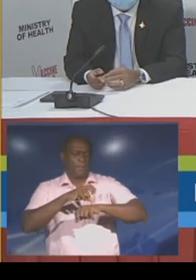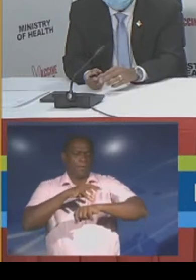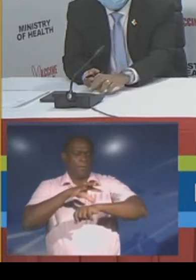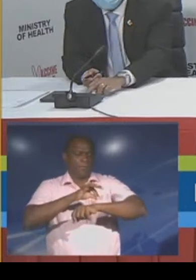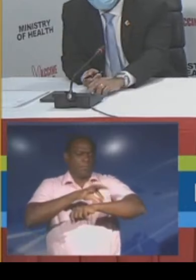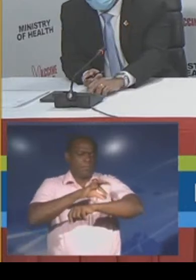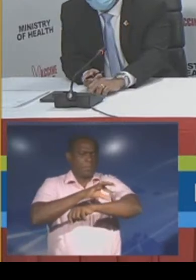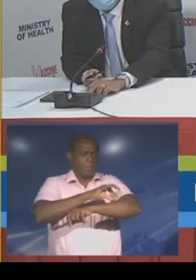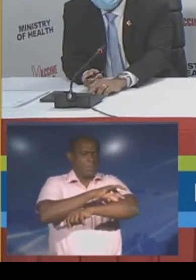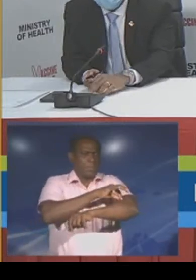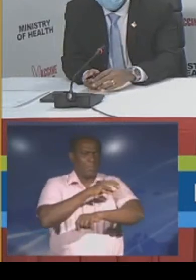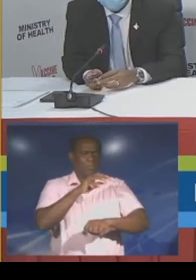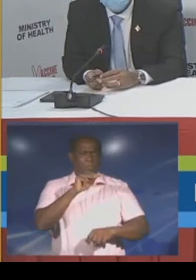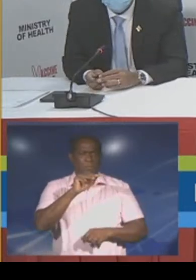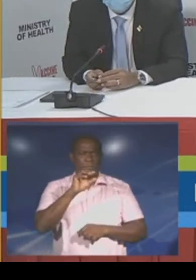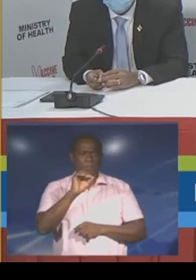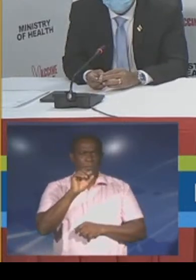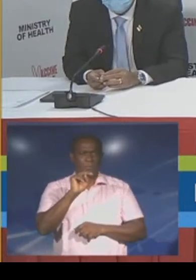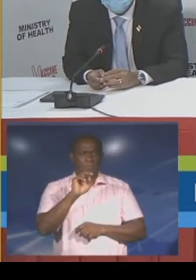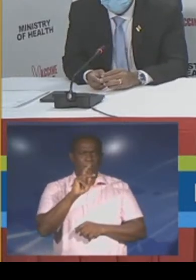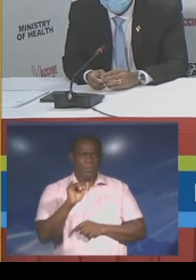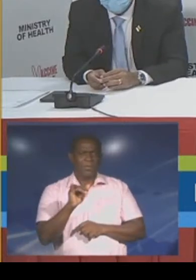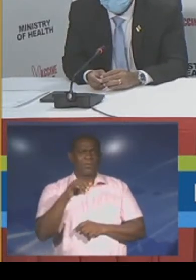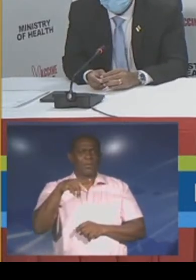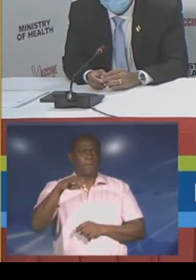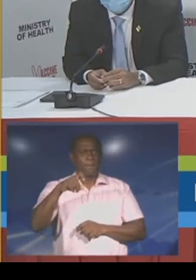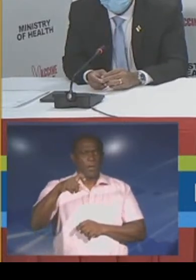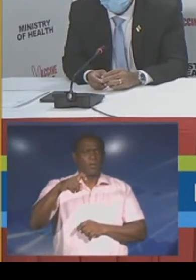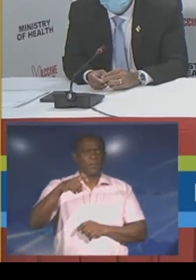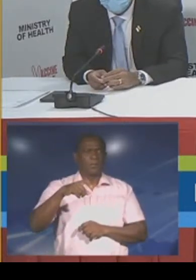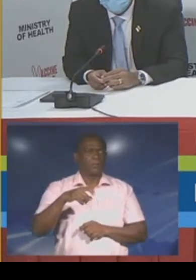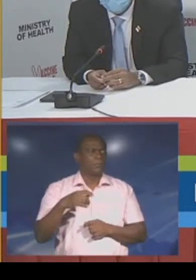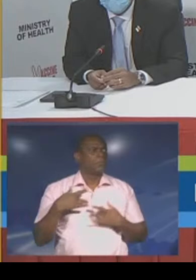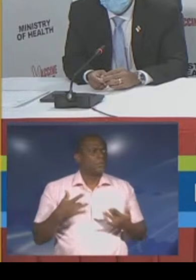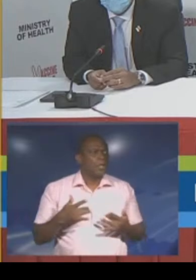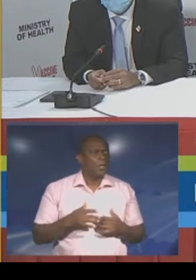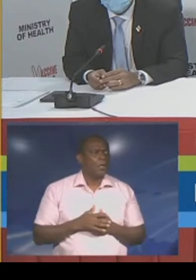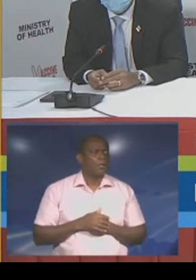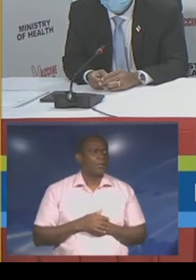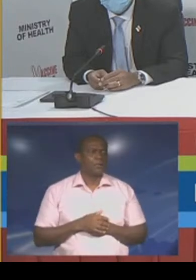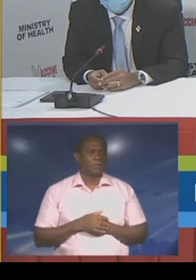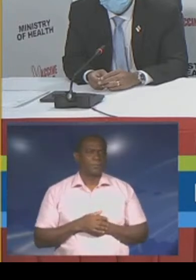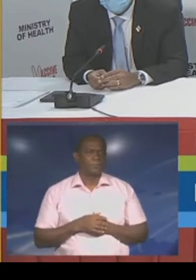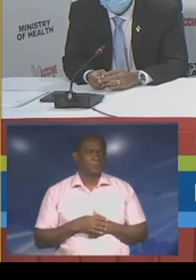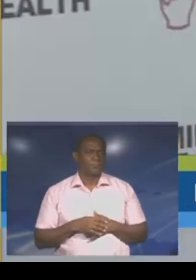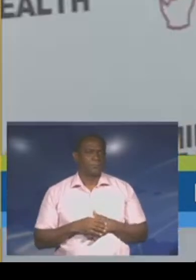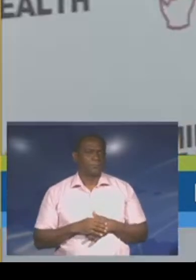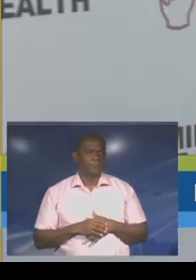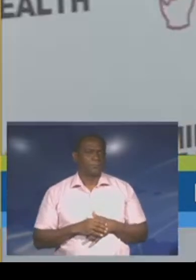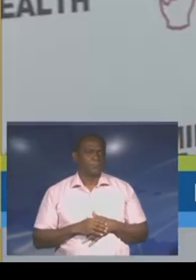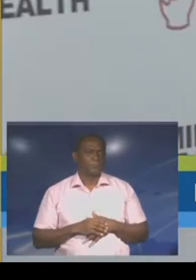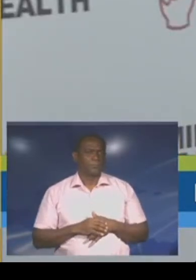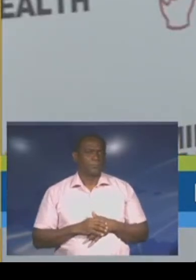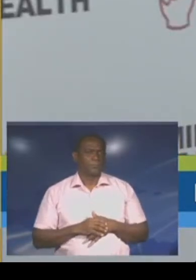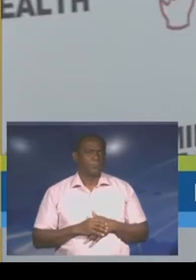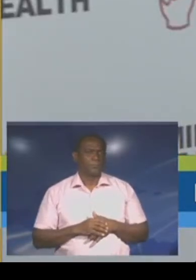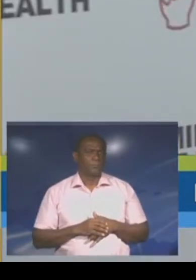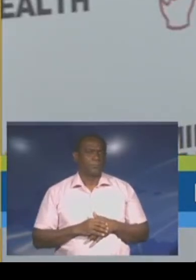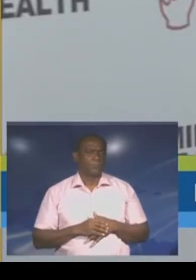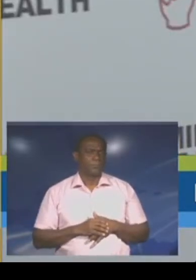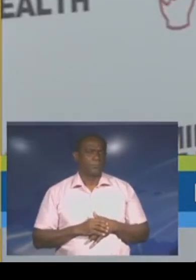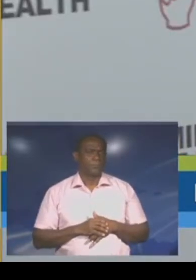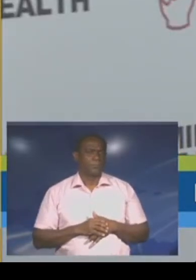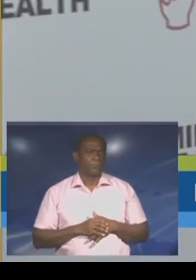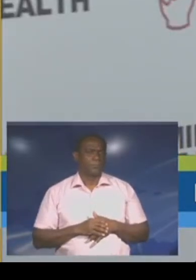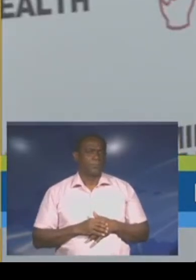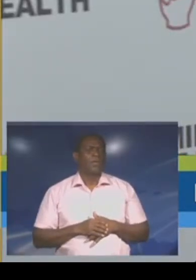Thank you. Yeah, so we're still in talks with PAHO, as well as we had originated some talks